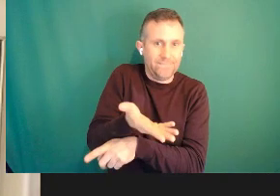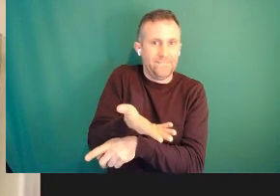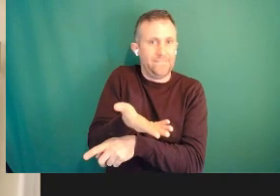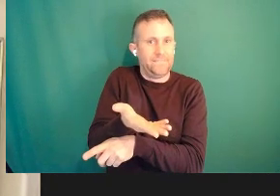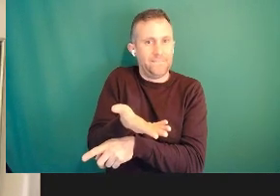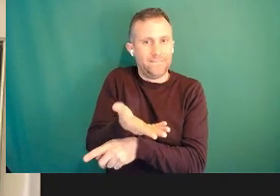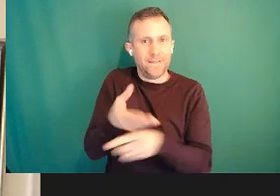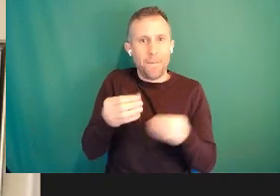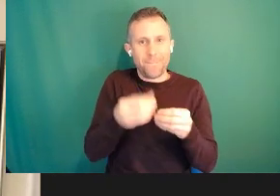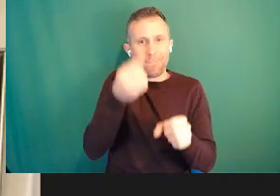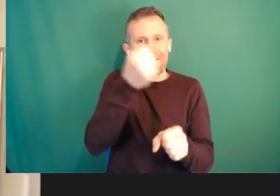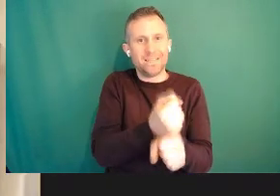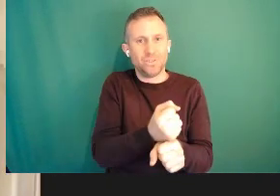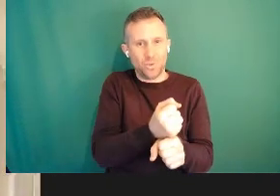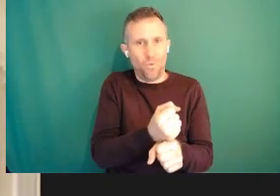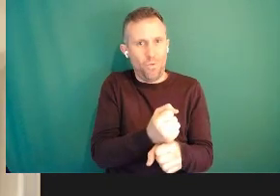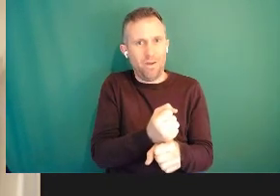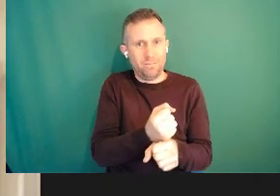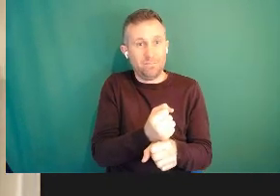toilet when she was here.